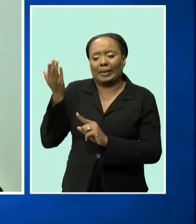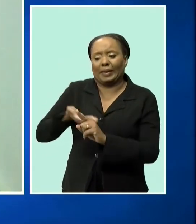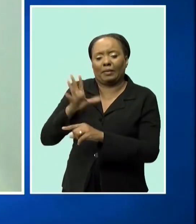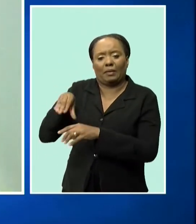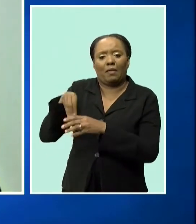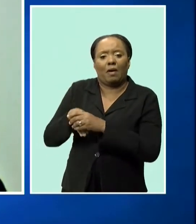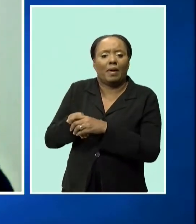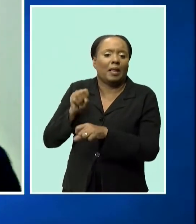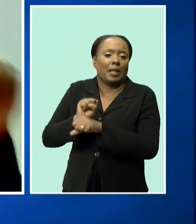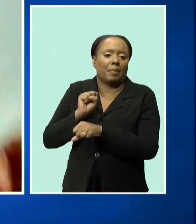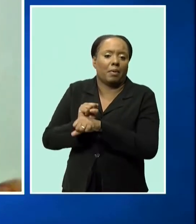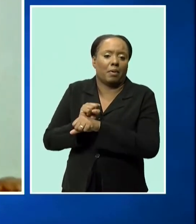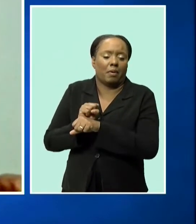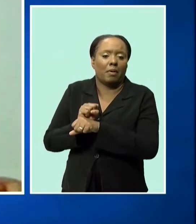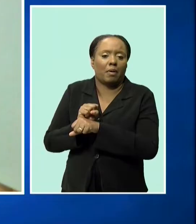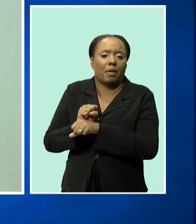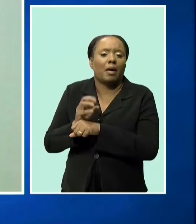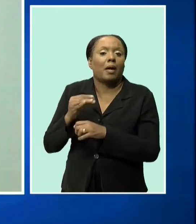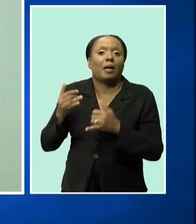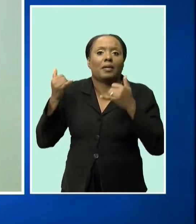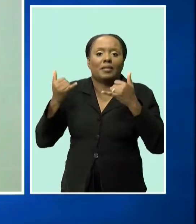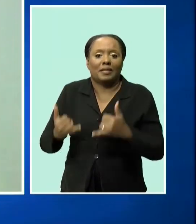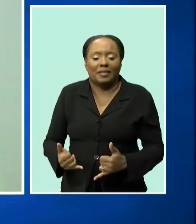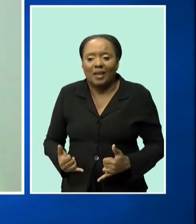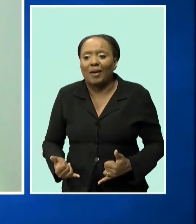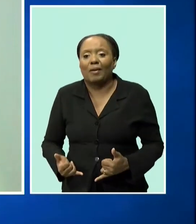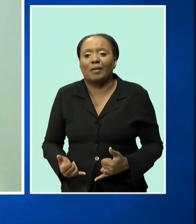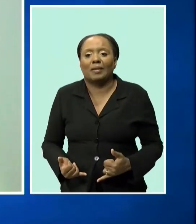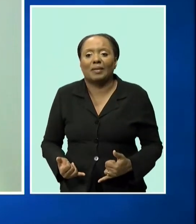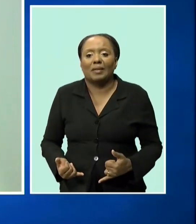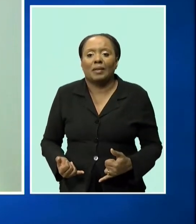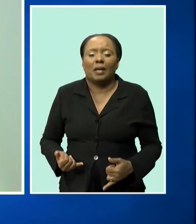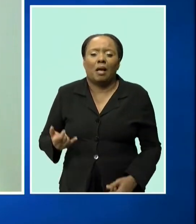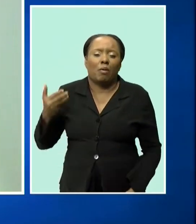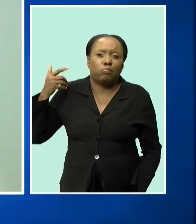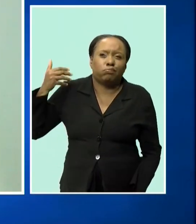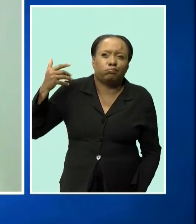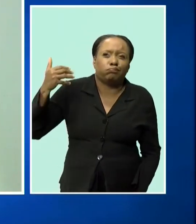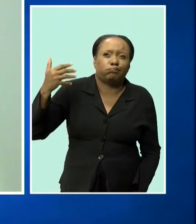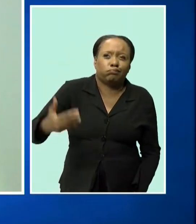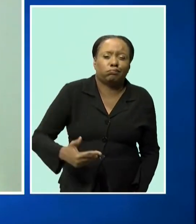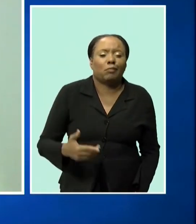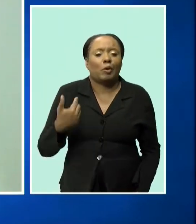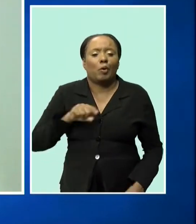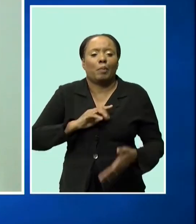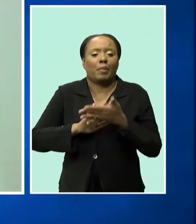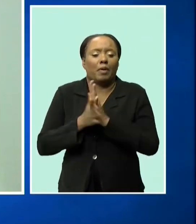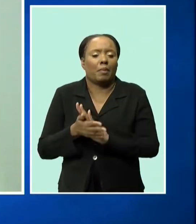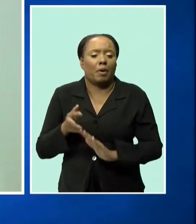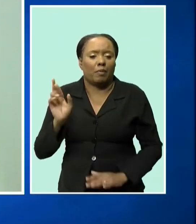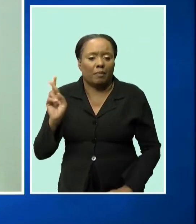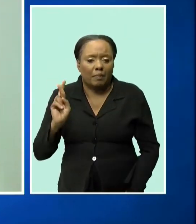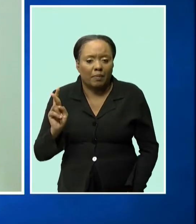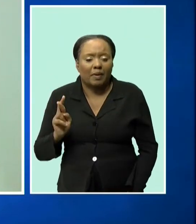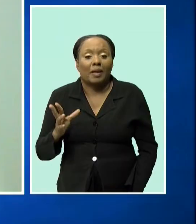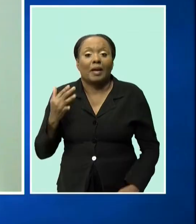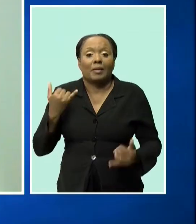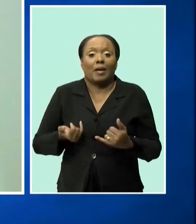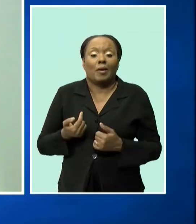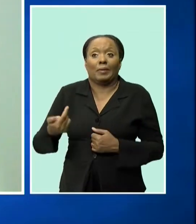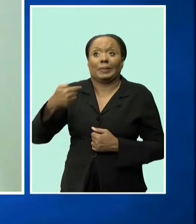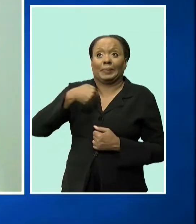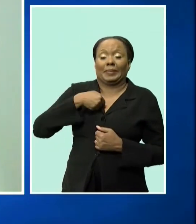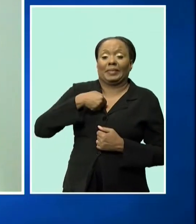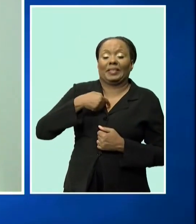to now come full circle, as I said, in the advent of being a republic, to being the senior advisor